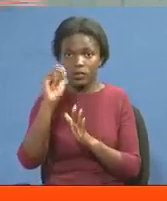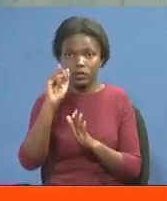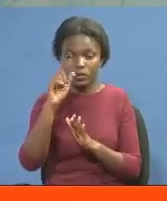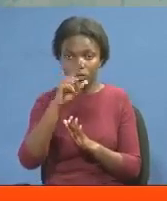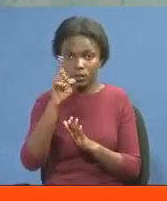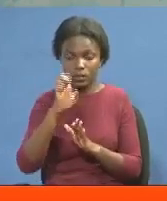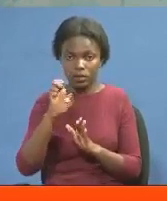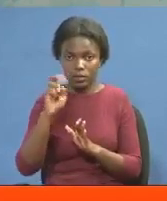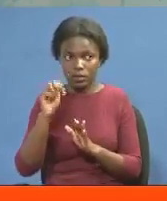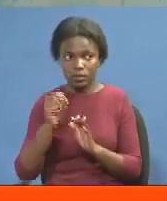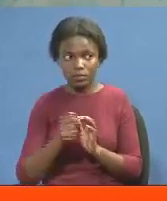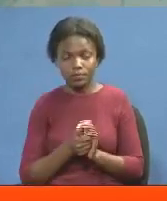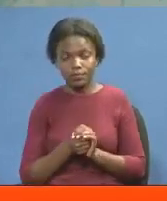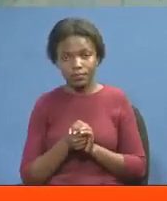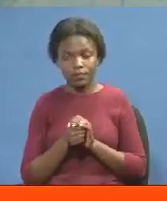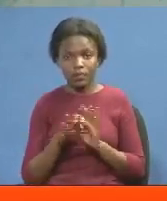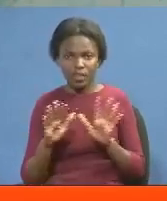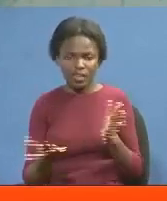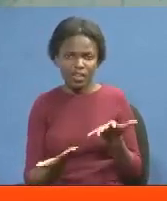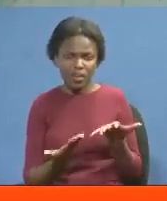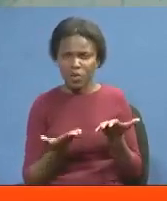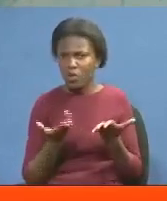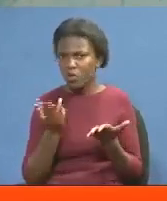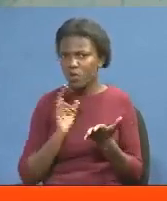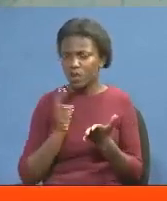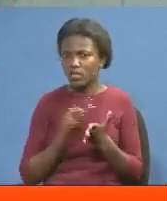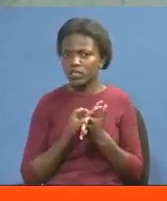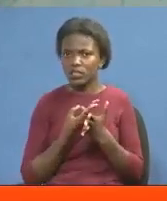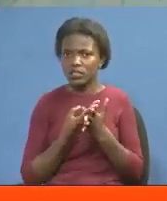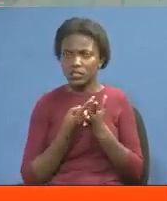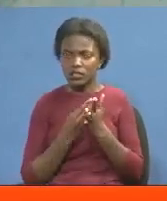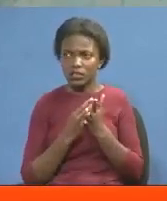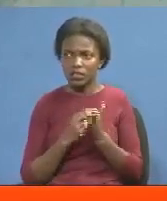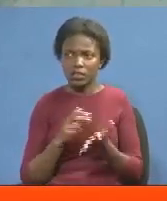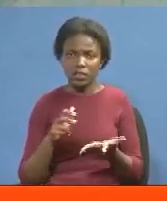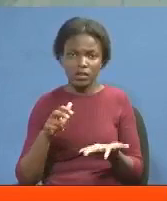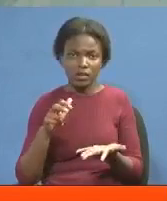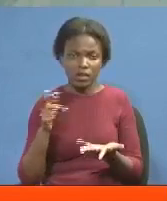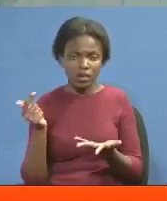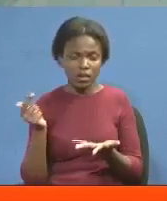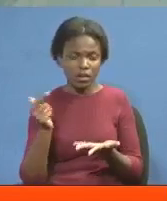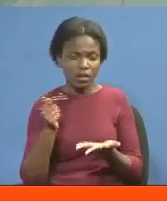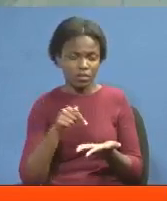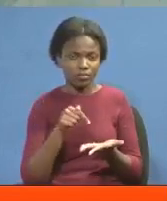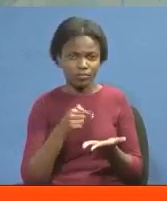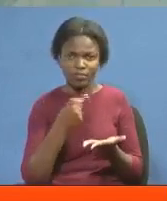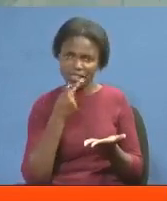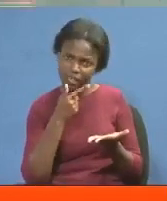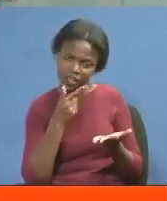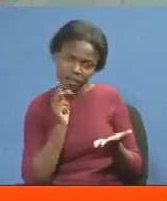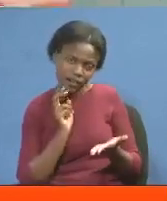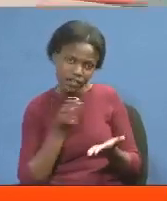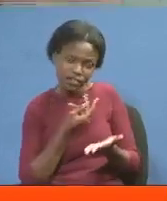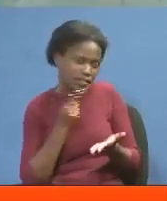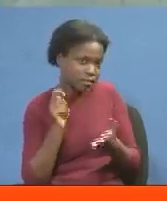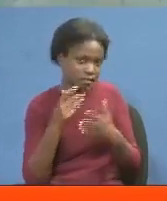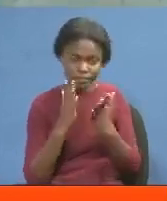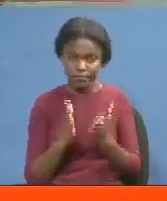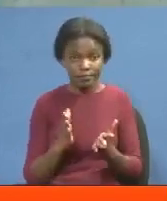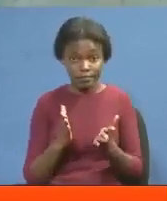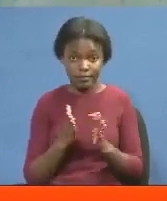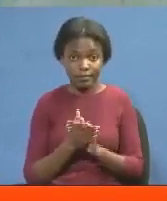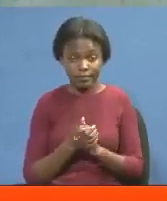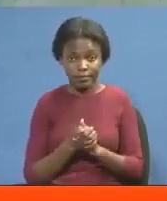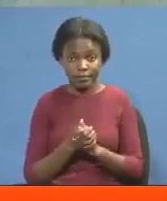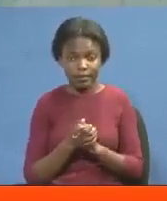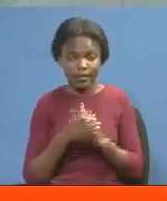this? These are human beings. Mm-hmm. How do we even stand and say, Kenya ni yetu, our siwa Kenya? My friend... You and